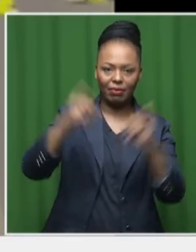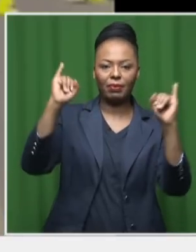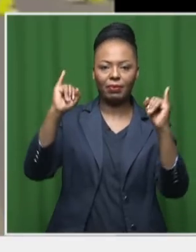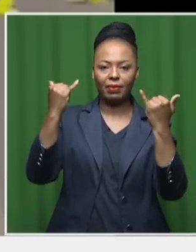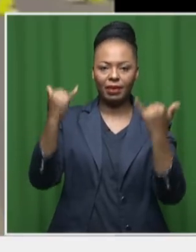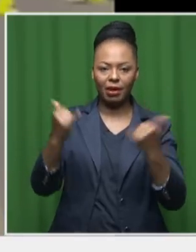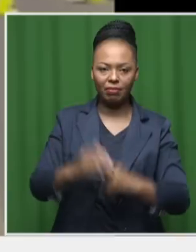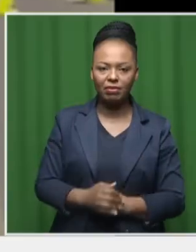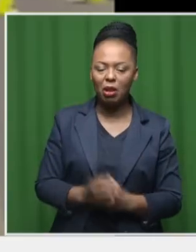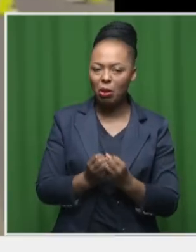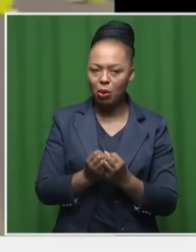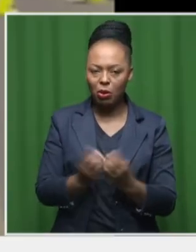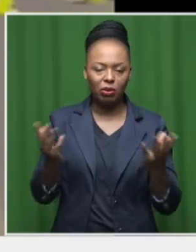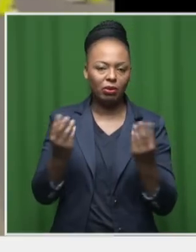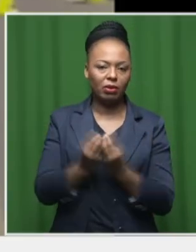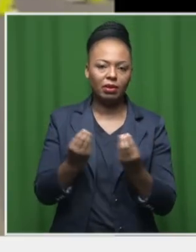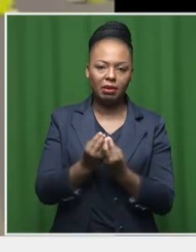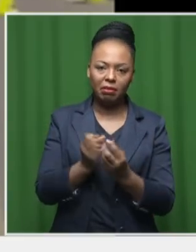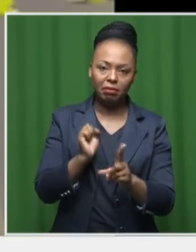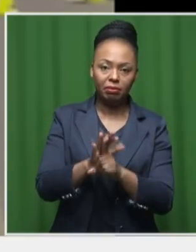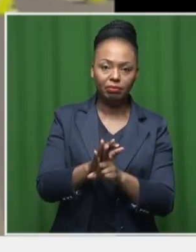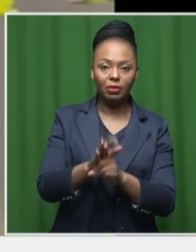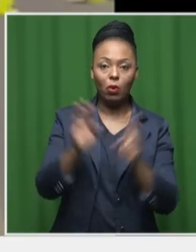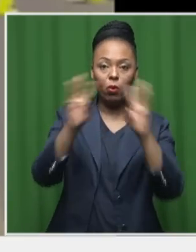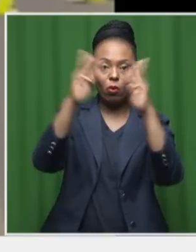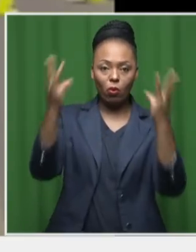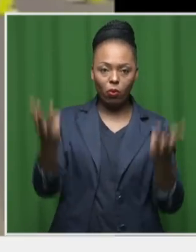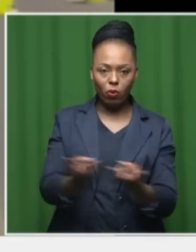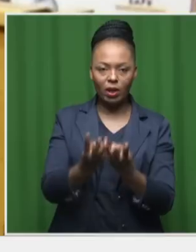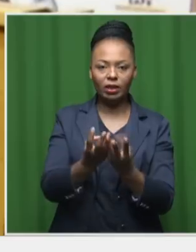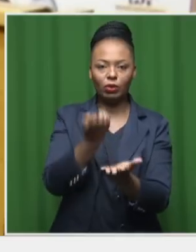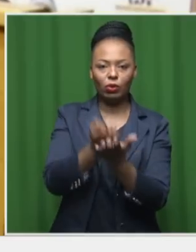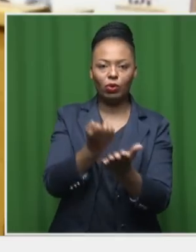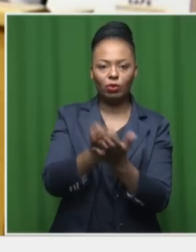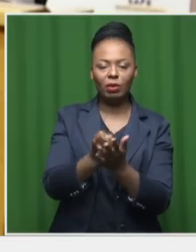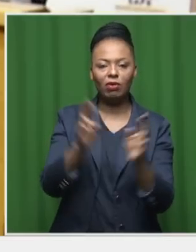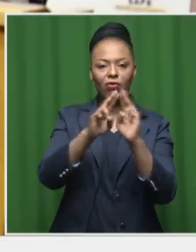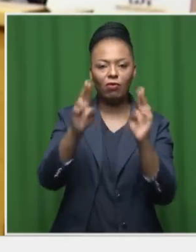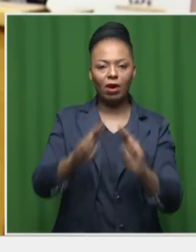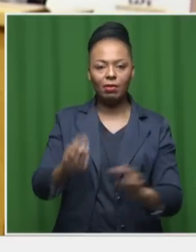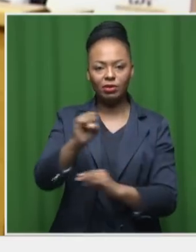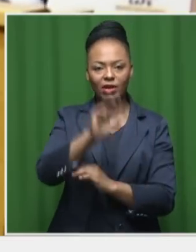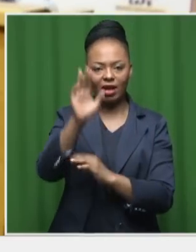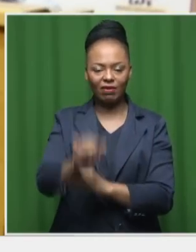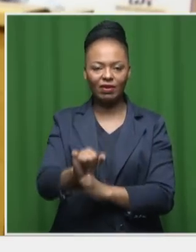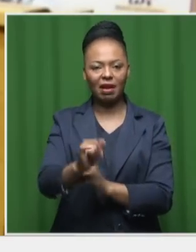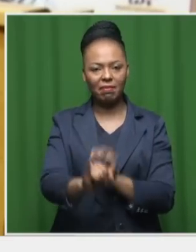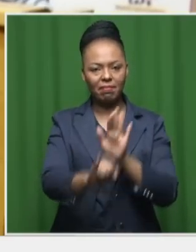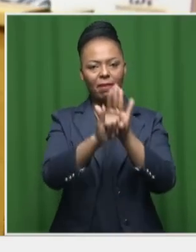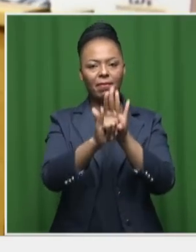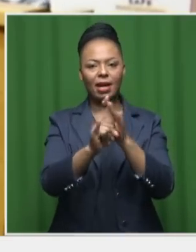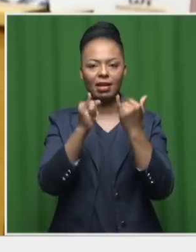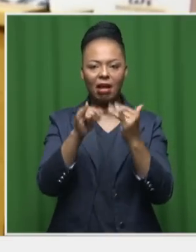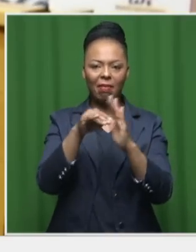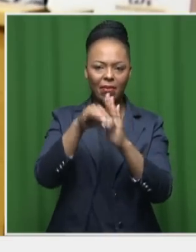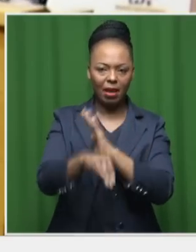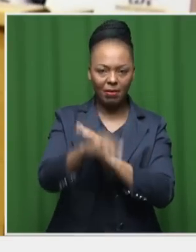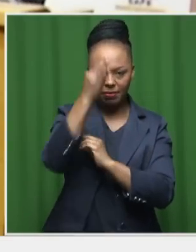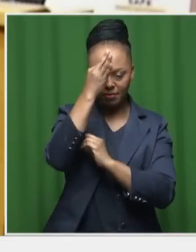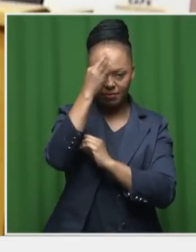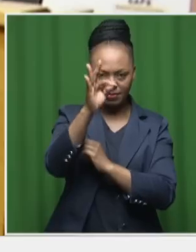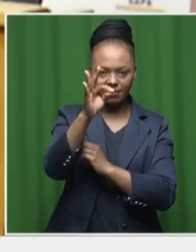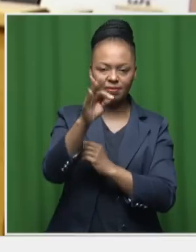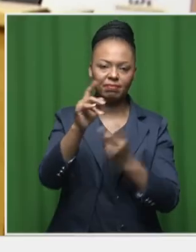year, at the World Economic Forum, South Africa representatives in Davos identified the collapse of the state debt